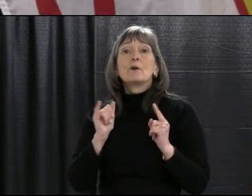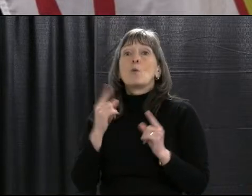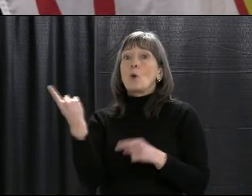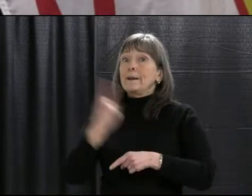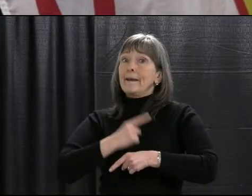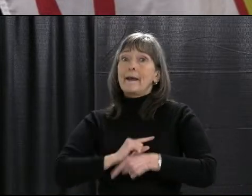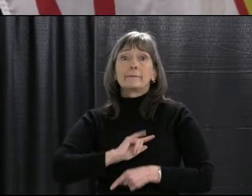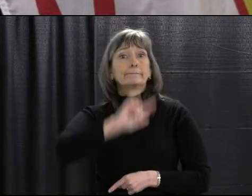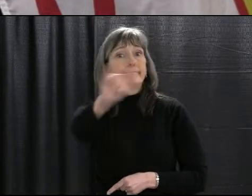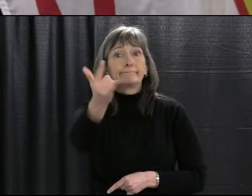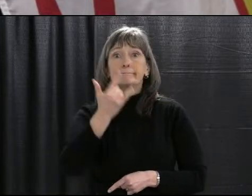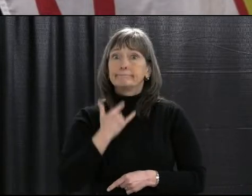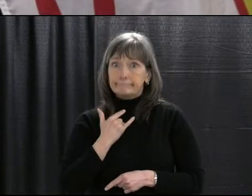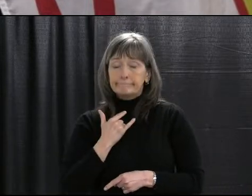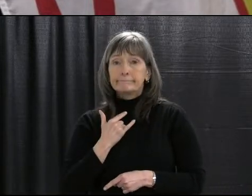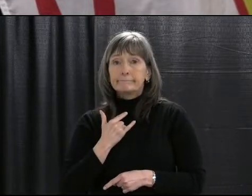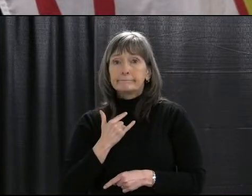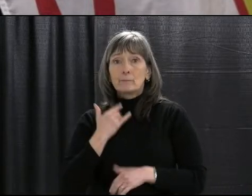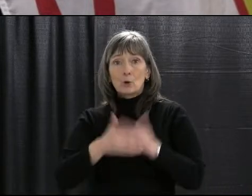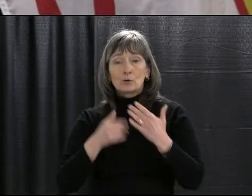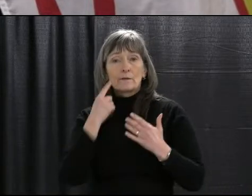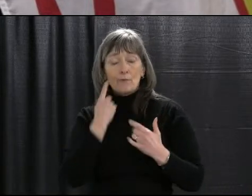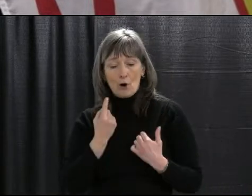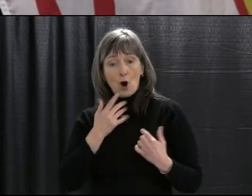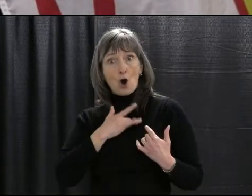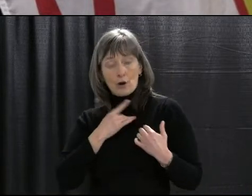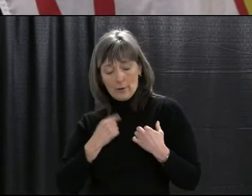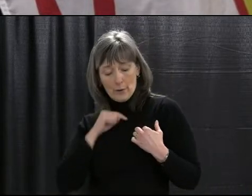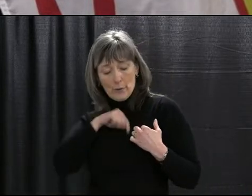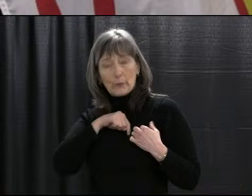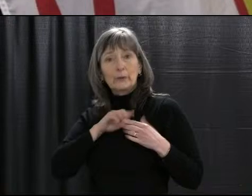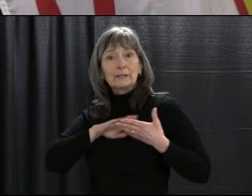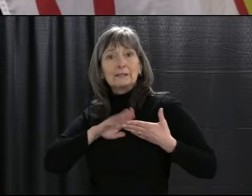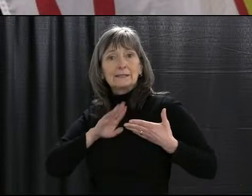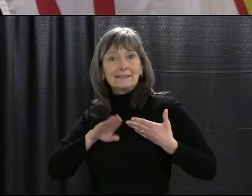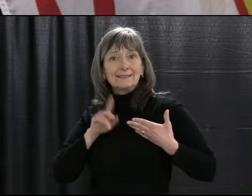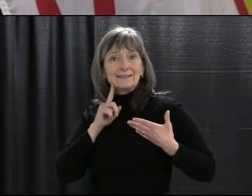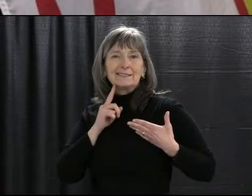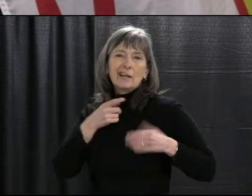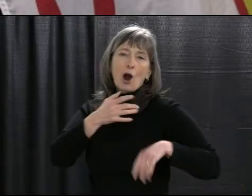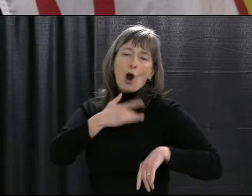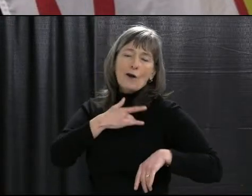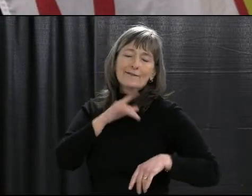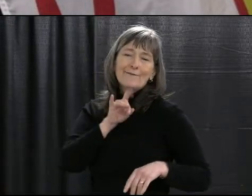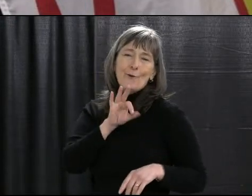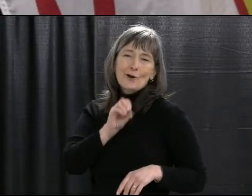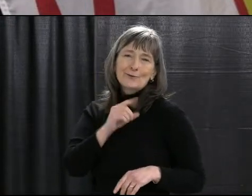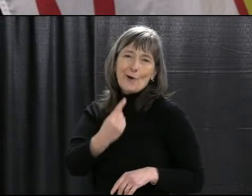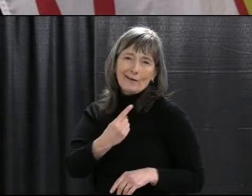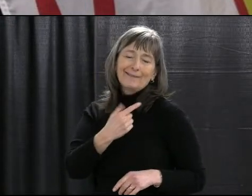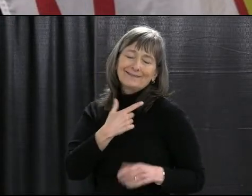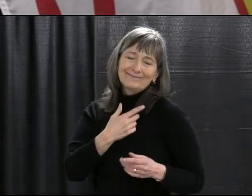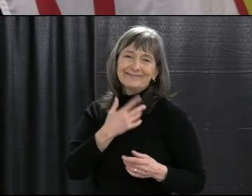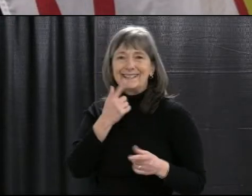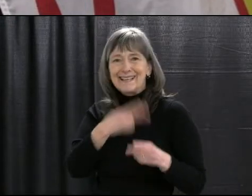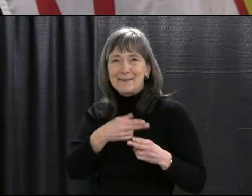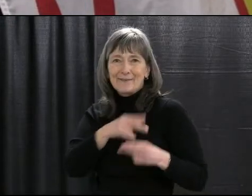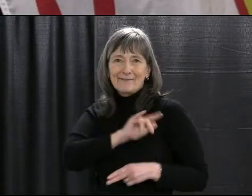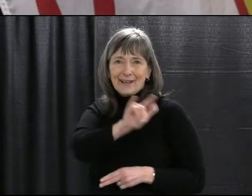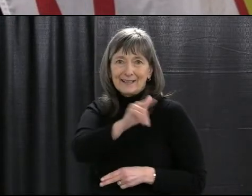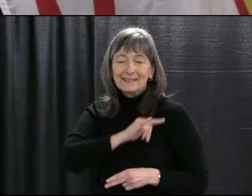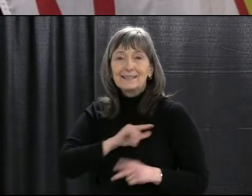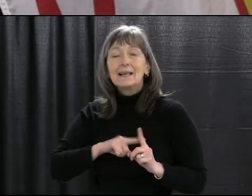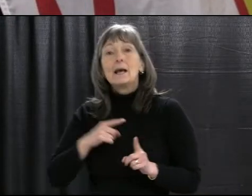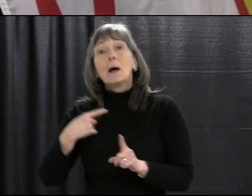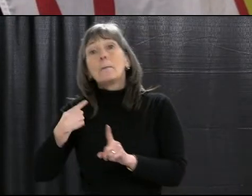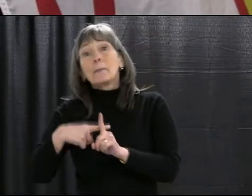fly-out cardiac catheterization procedures, affectionately known as Heart Force 1, and the virtual heart failure management clinics